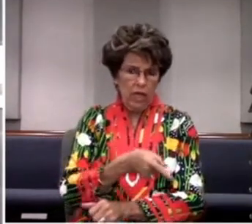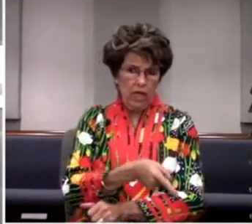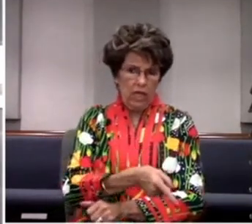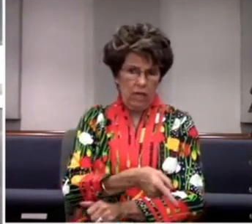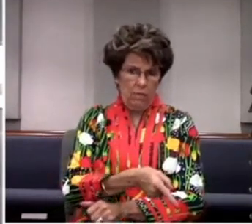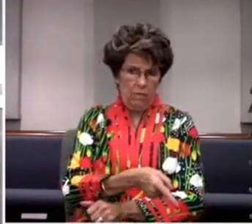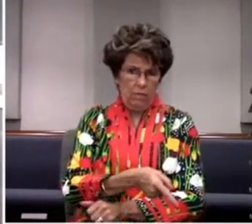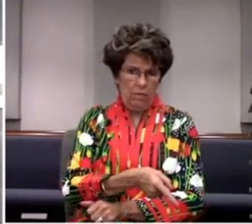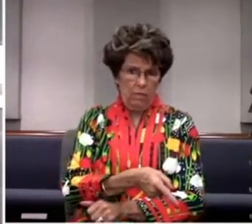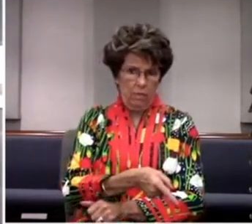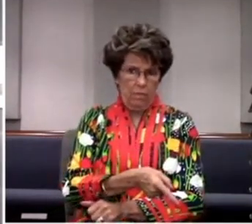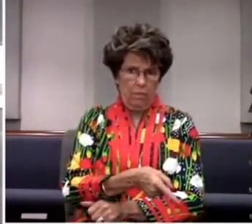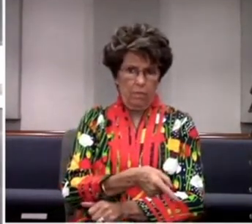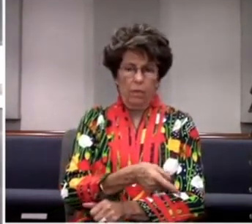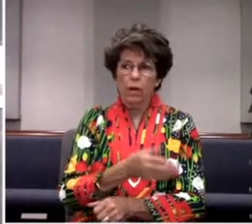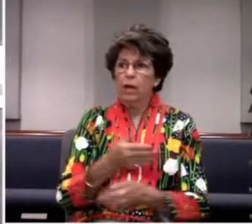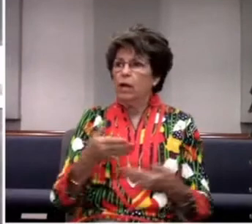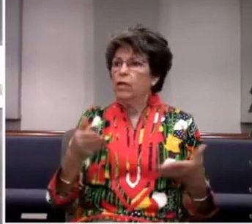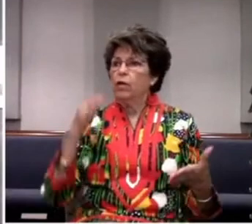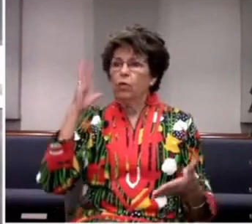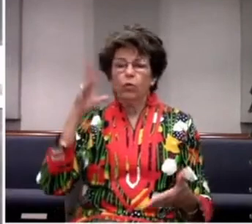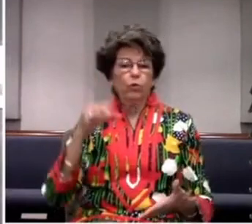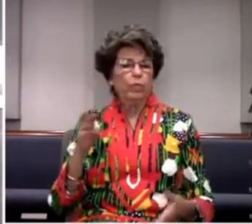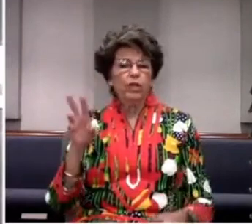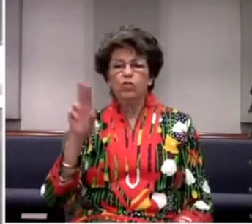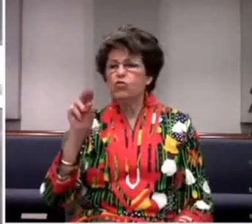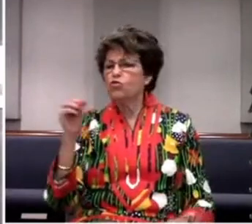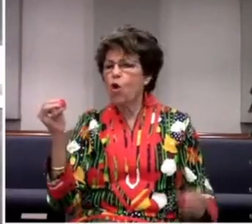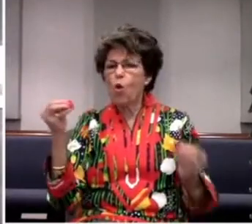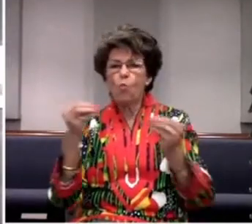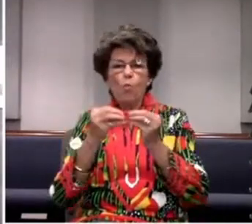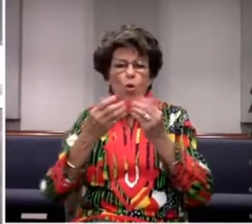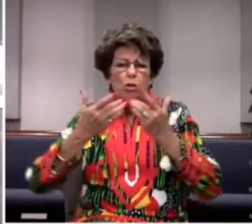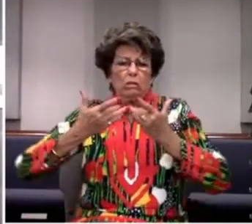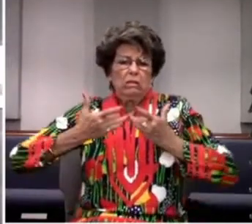There will be no more disappointing place in all the world than hell.